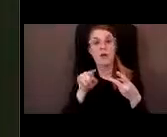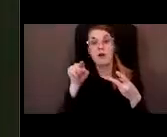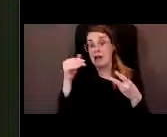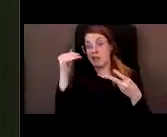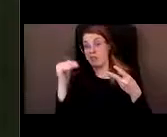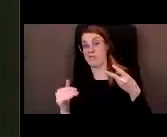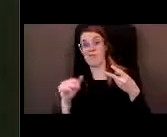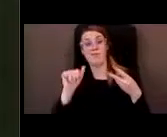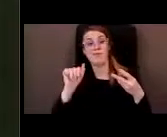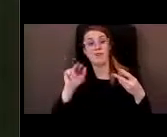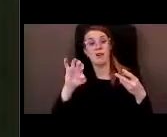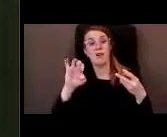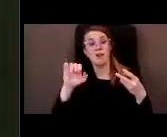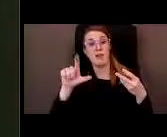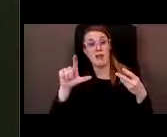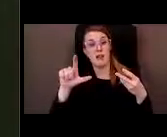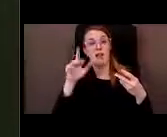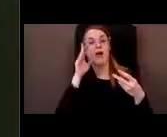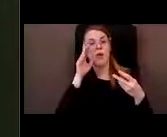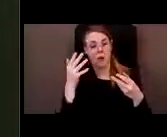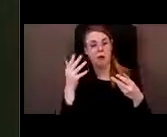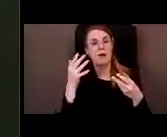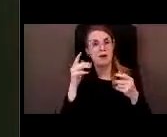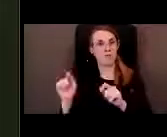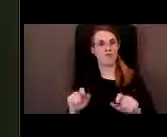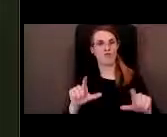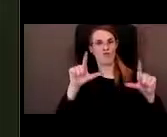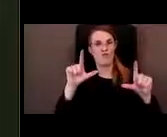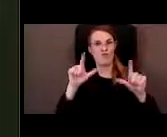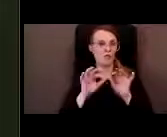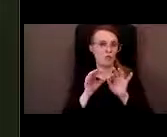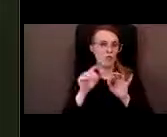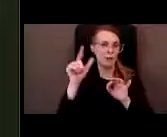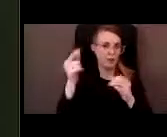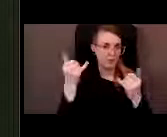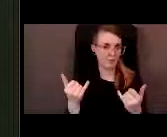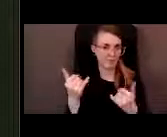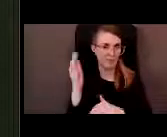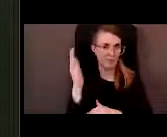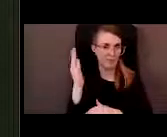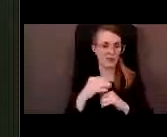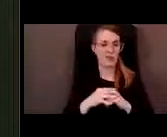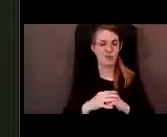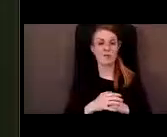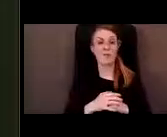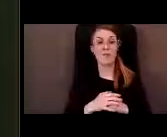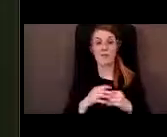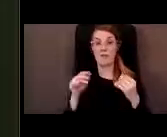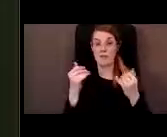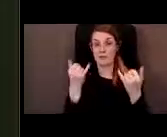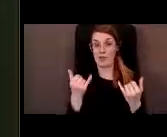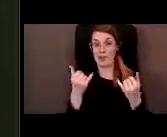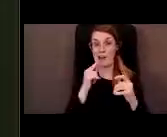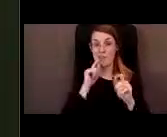and Ariel, who will be joining us later in the presentation. Also on the call tonight are